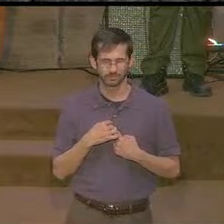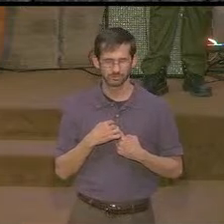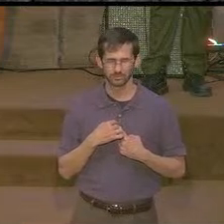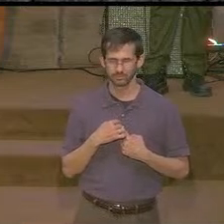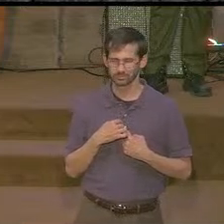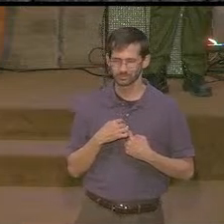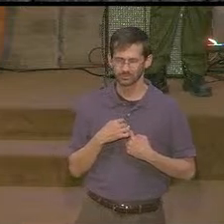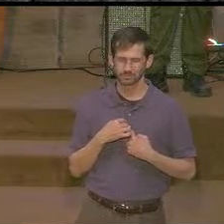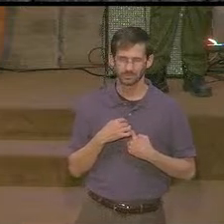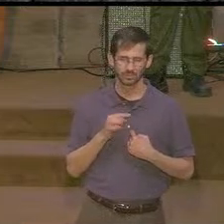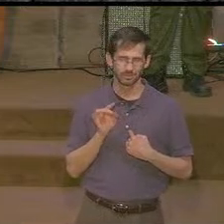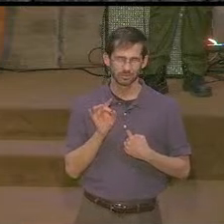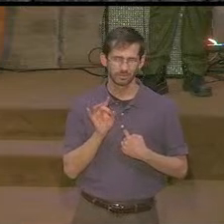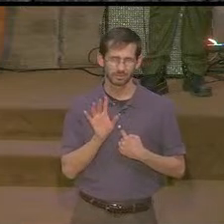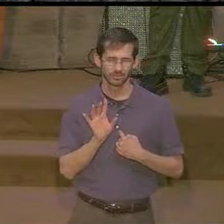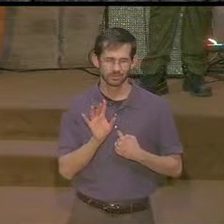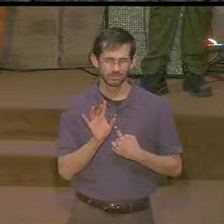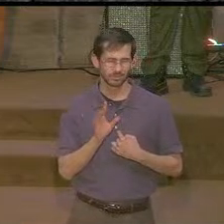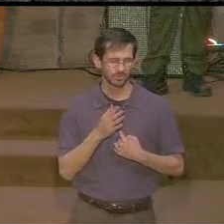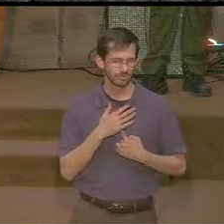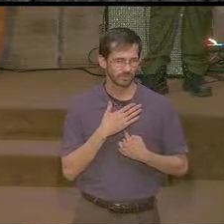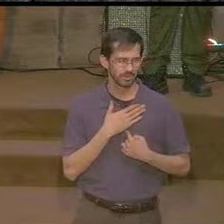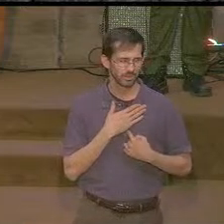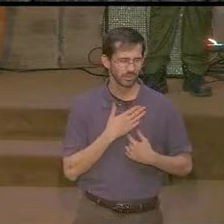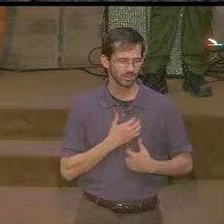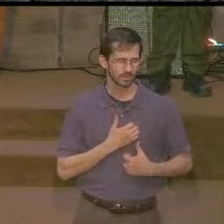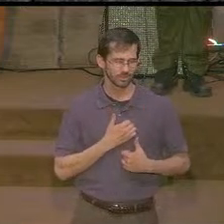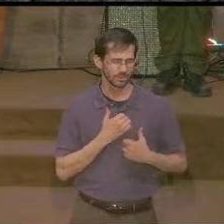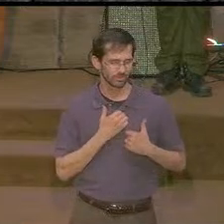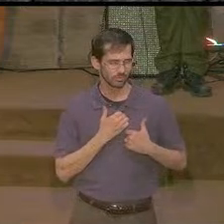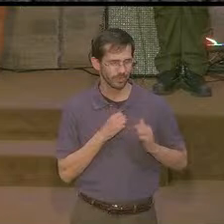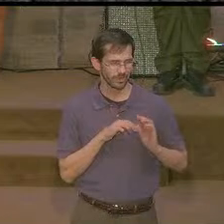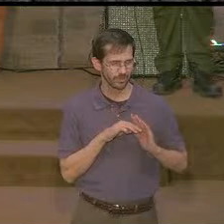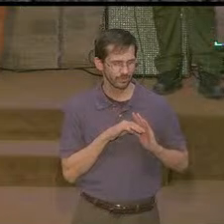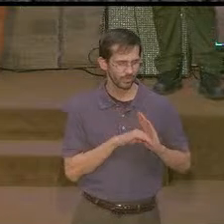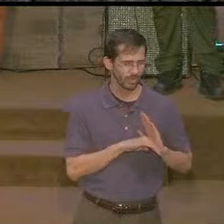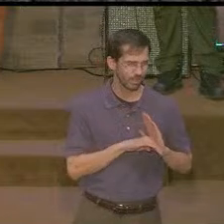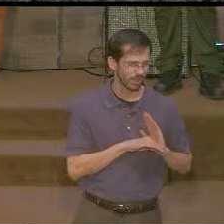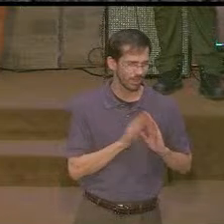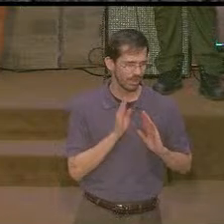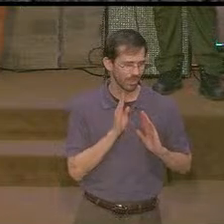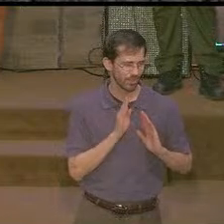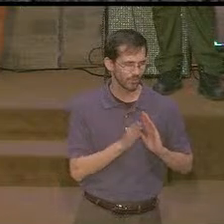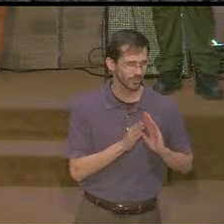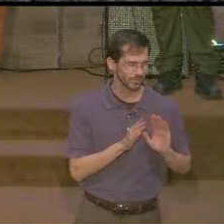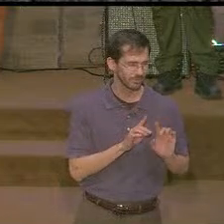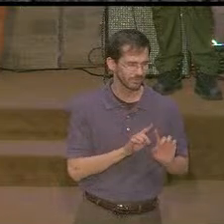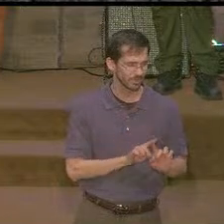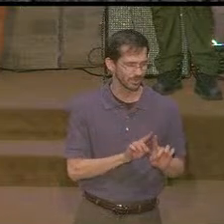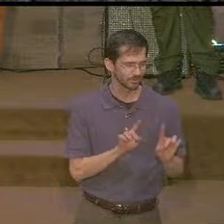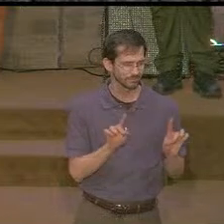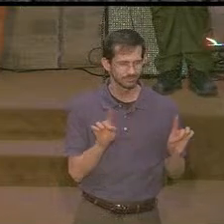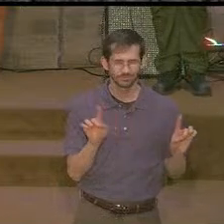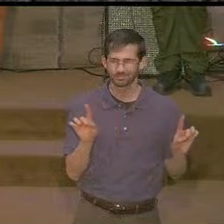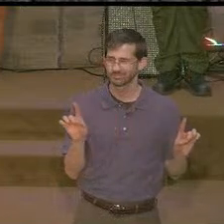to think where I would be. Oh, to think where I would